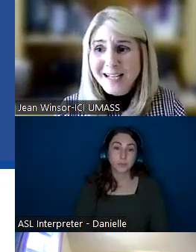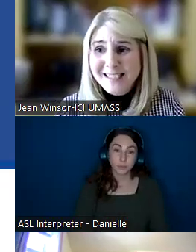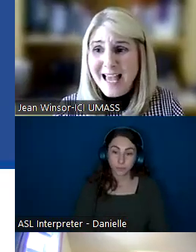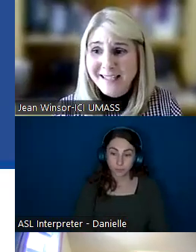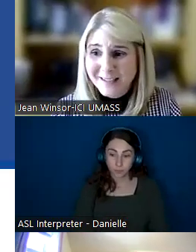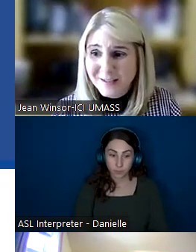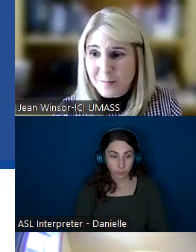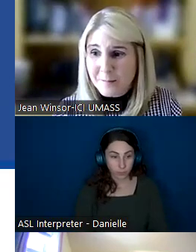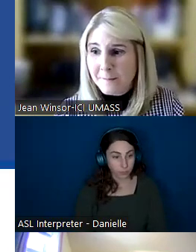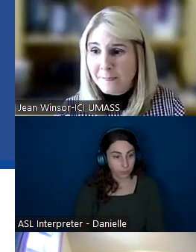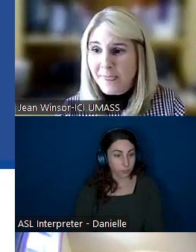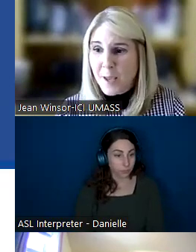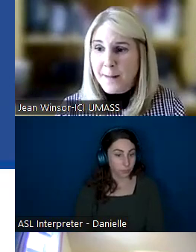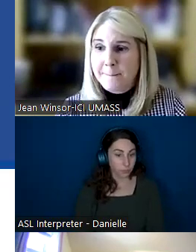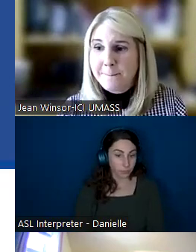So next slide.